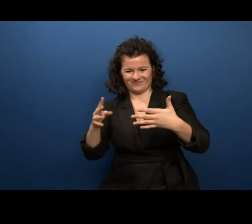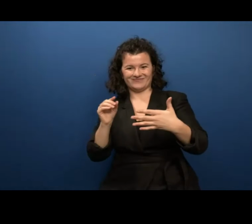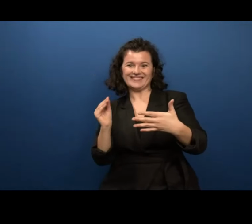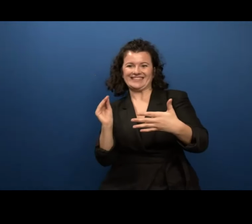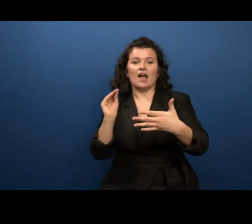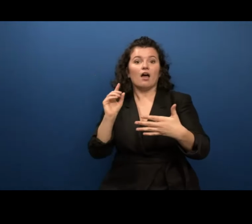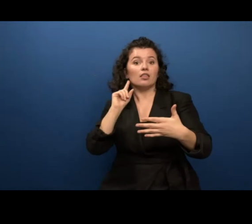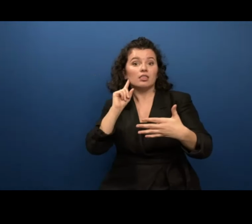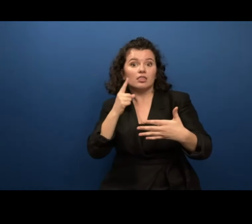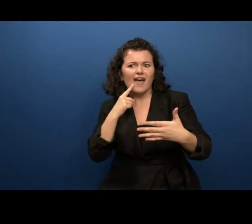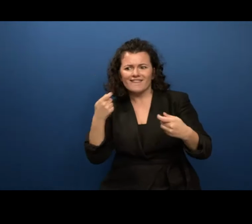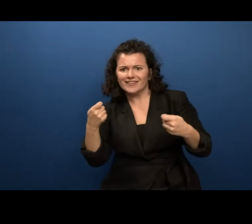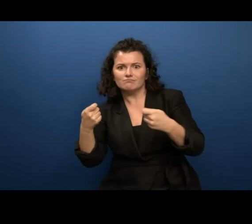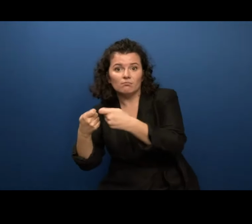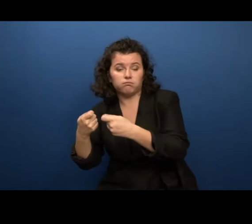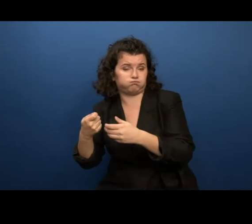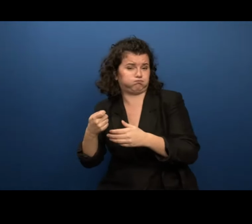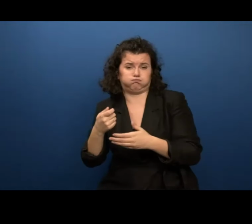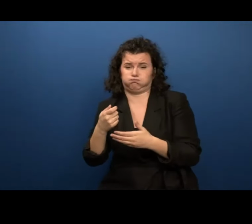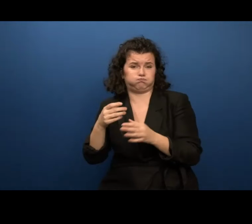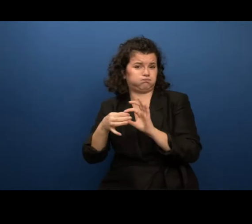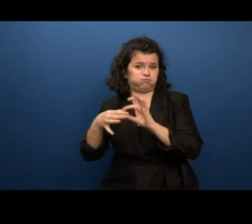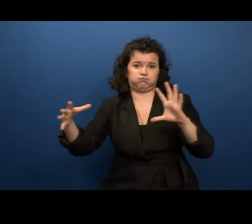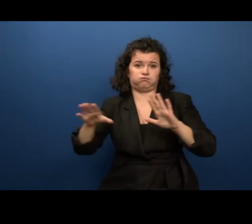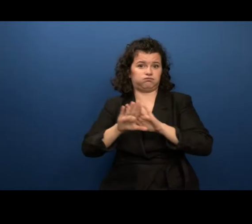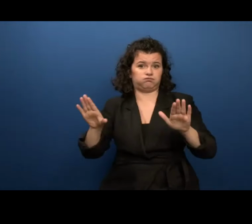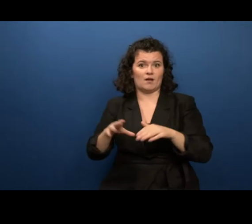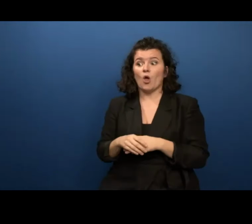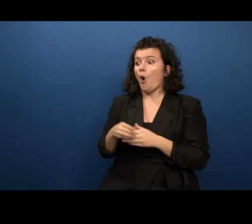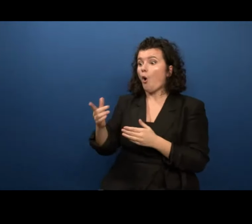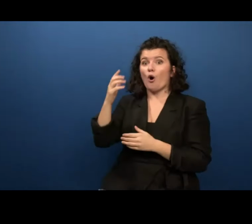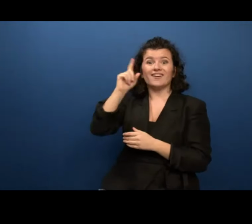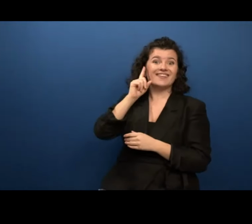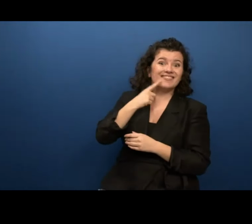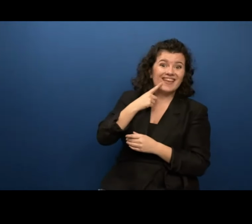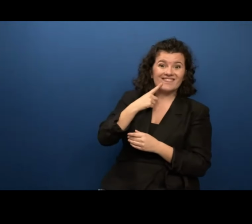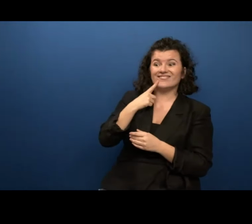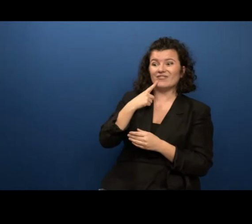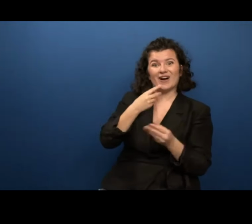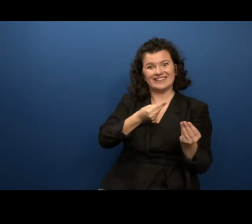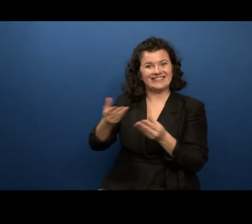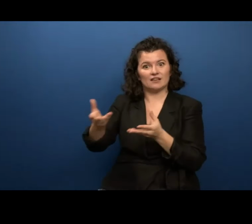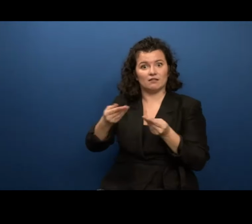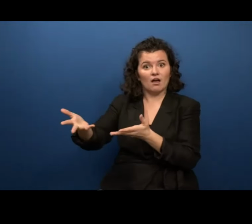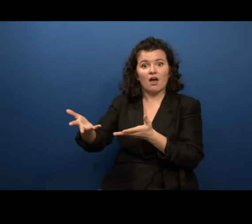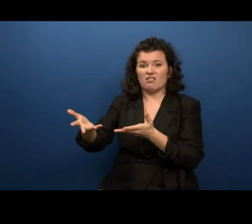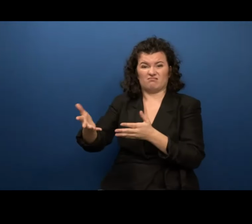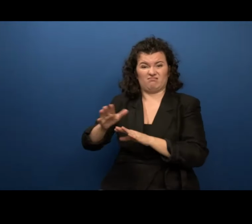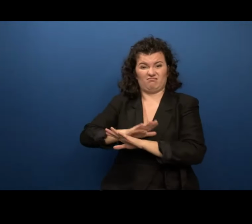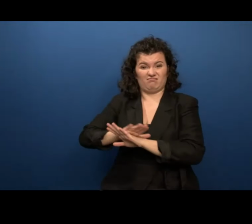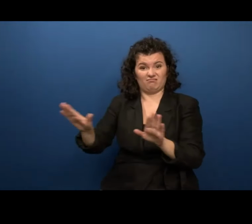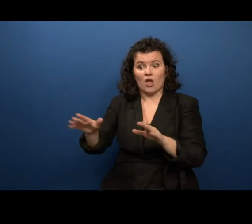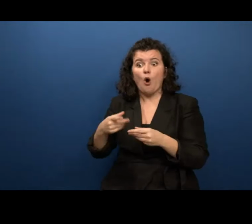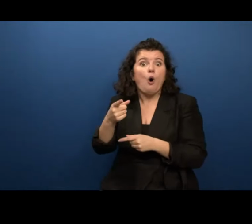design program to reach to their groups, they leave behind people with disability, they